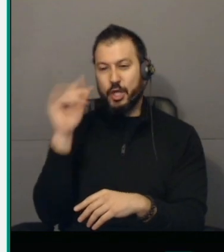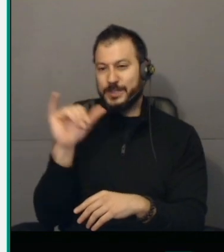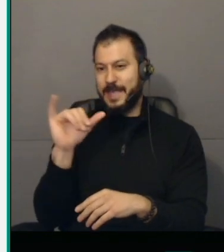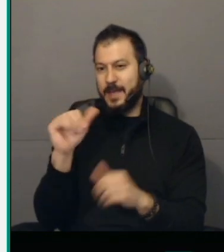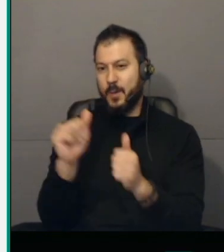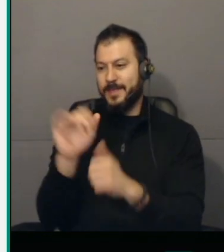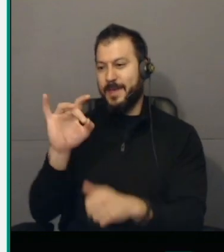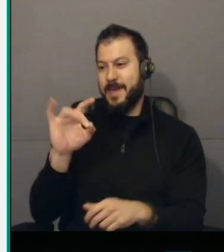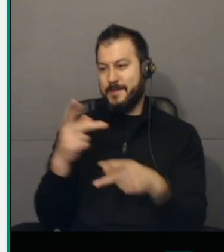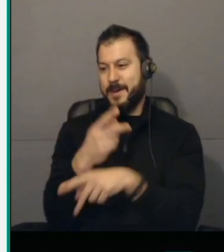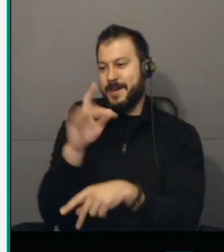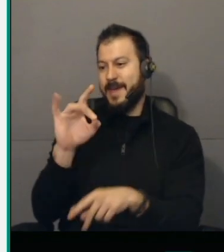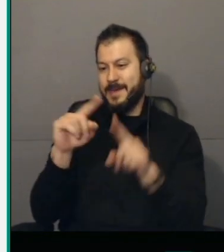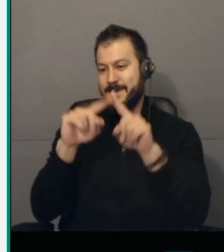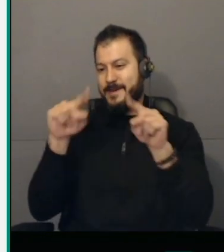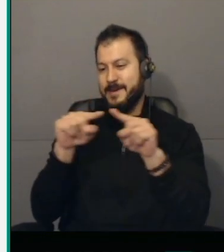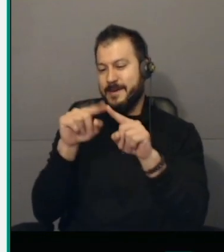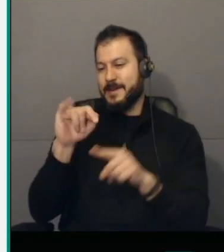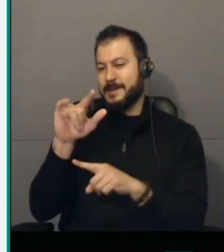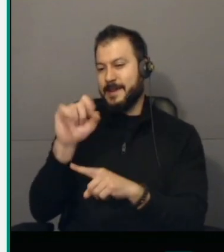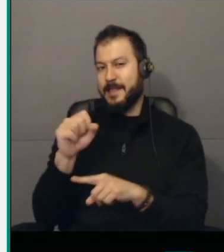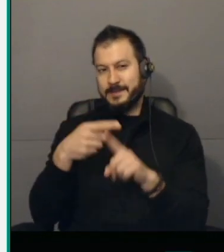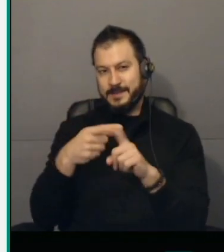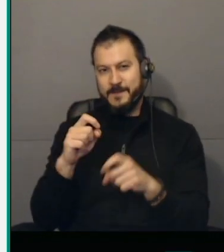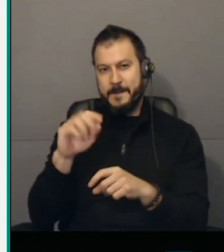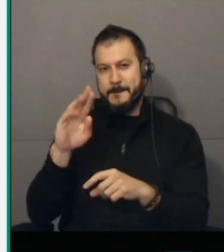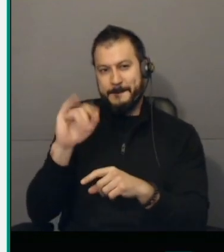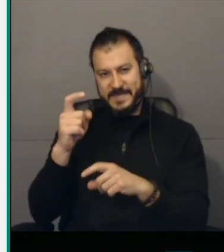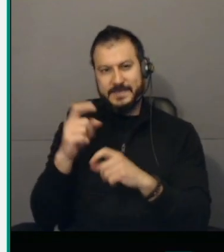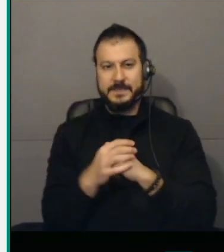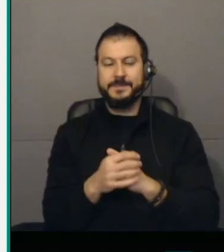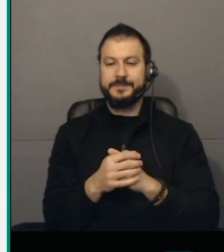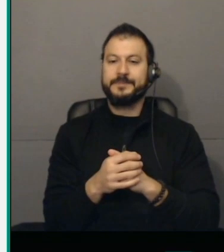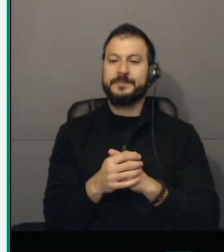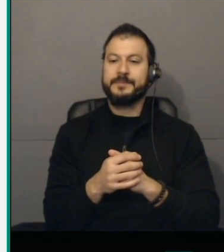like with 8x8 tiles from Pix.